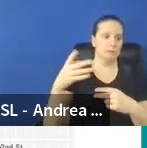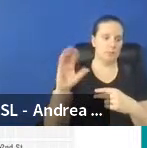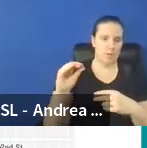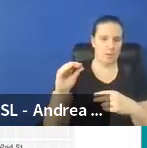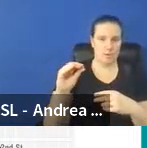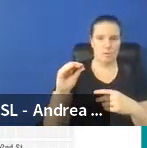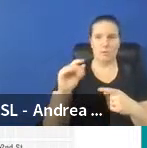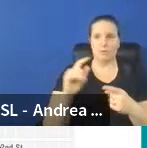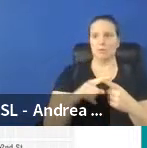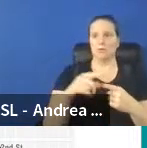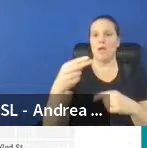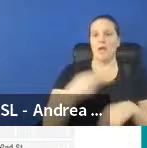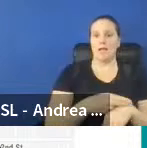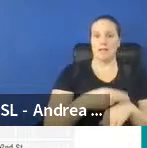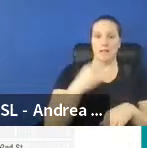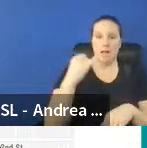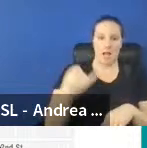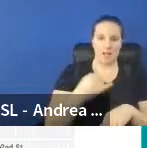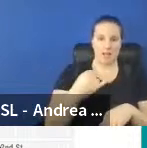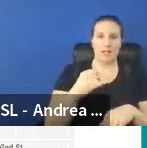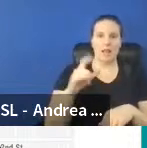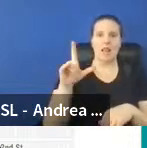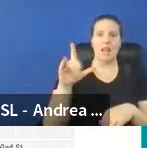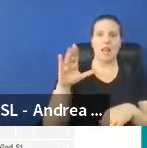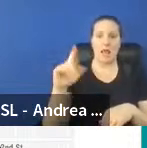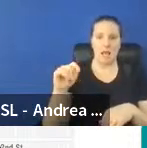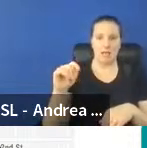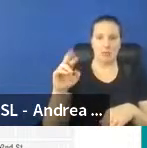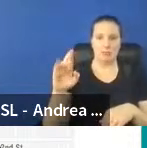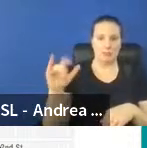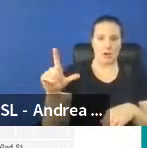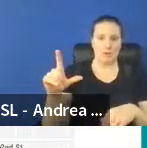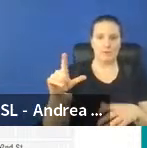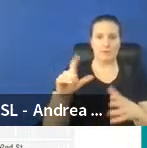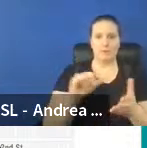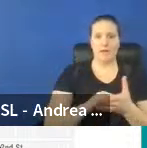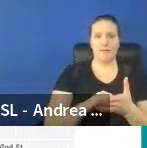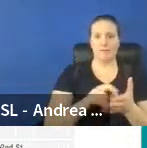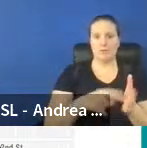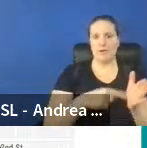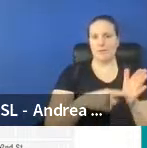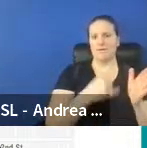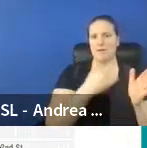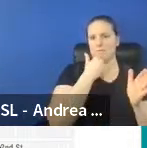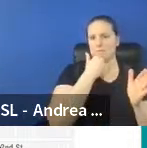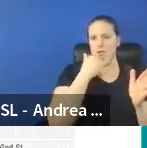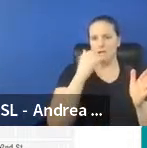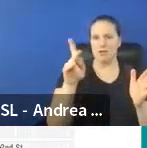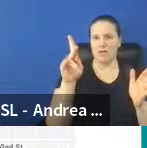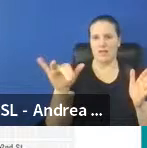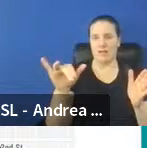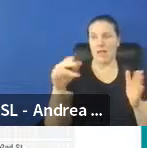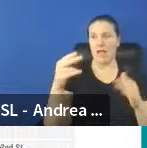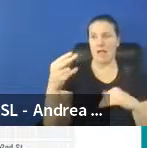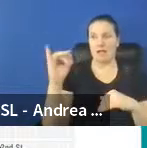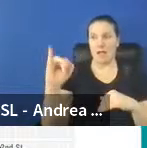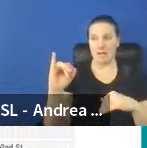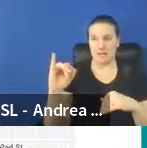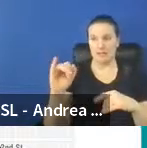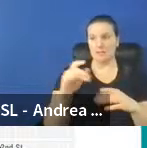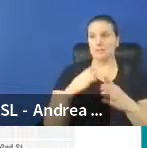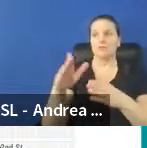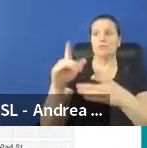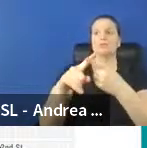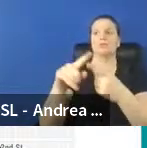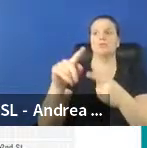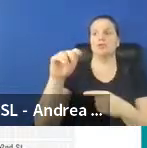to Hayden Island as light rail, I believe, and then, correct me if I'm wrong, Kelly, and then from Hayden Island on to Turtle